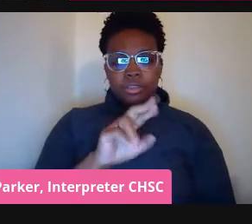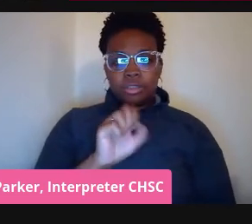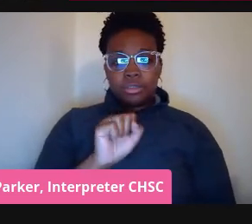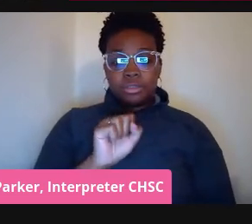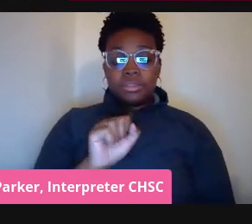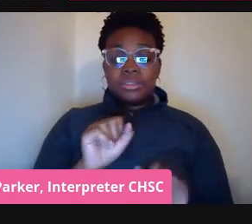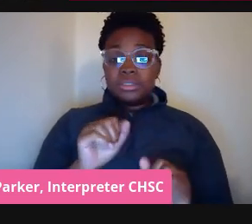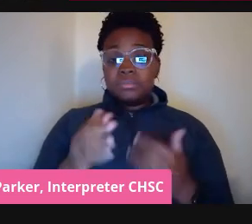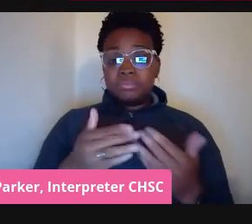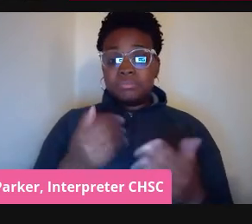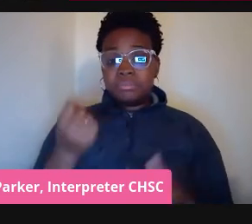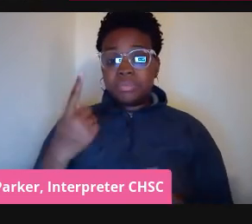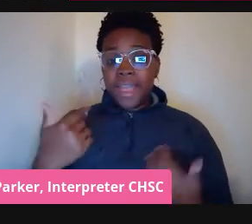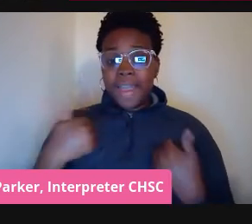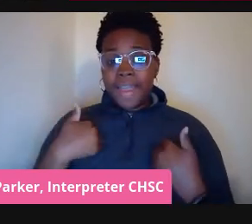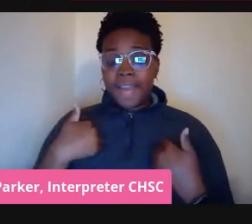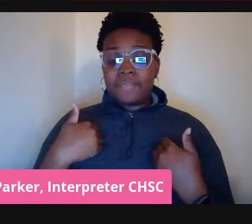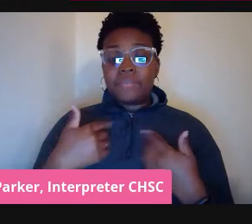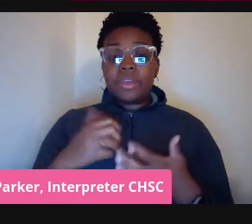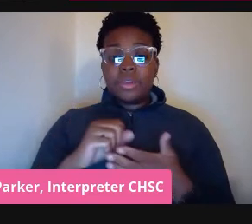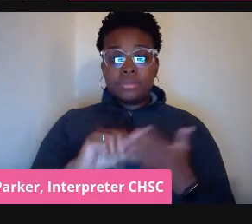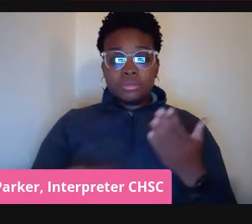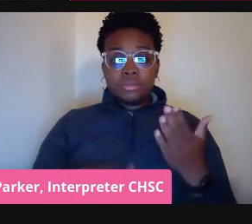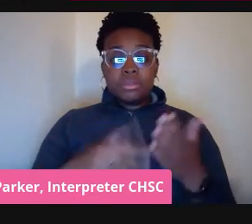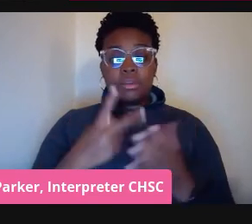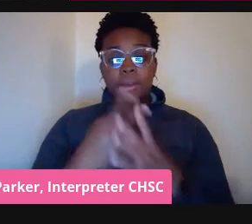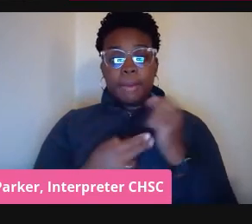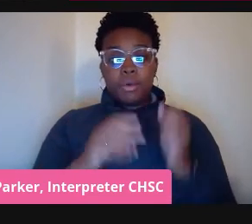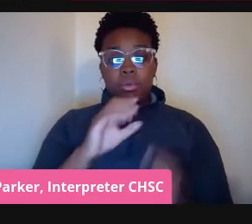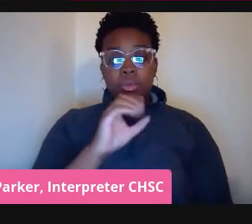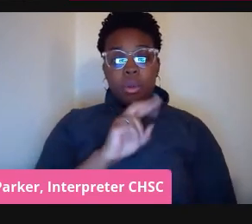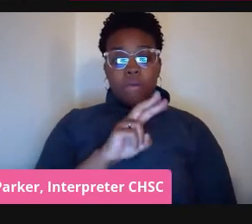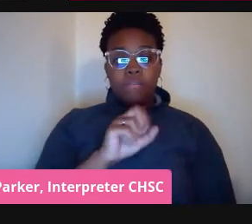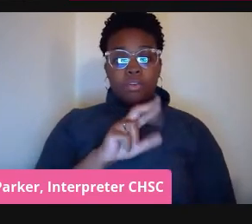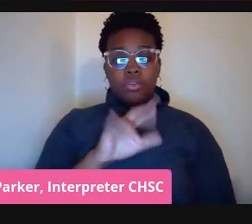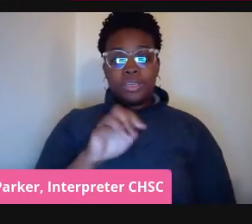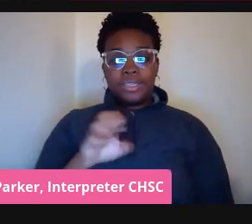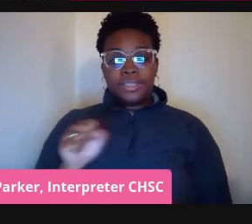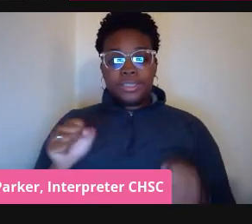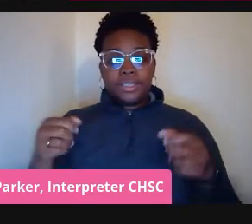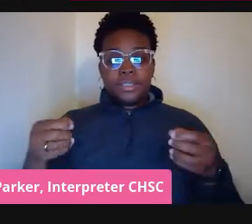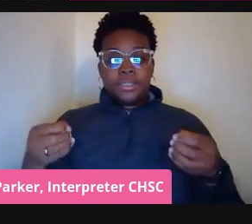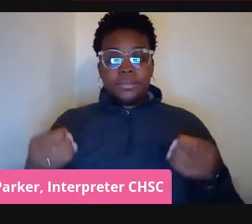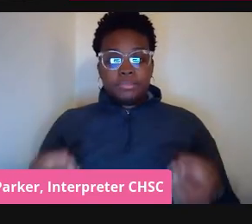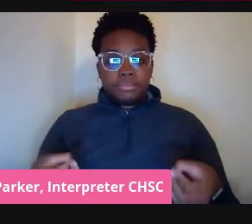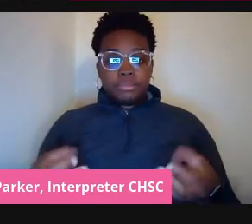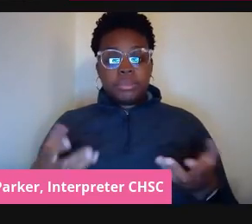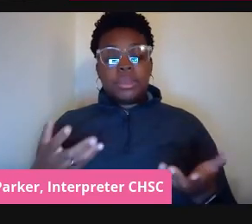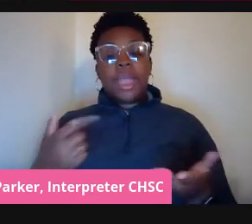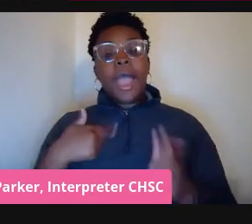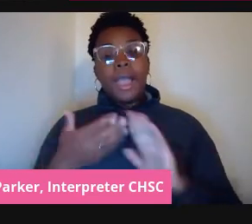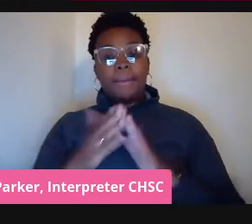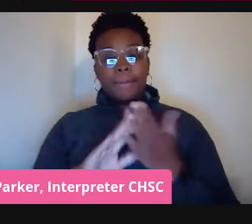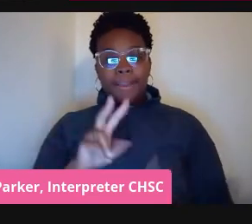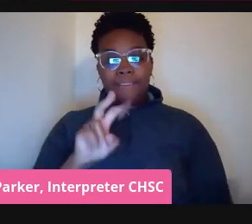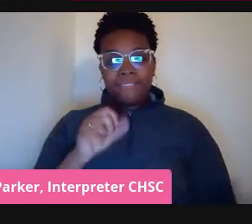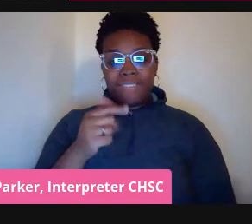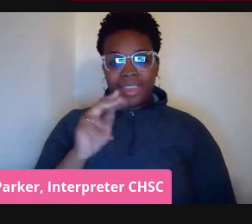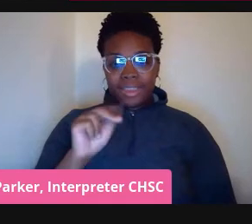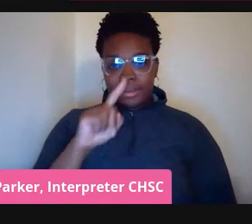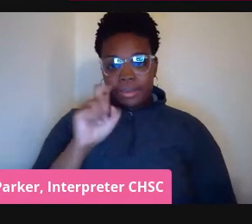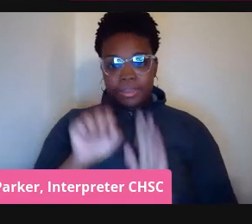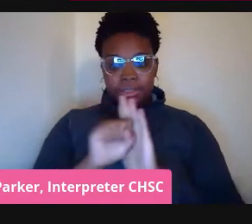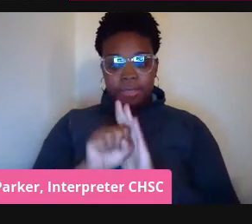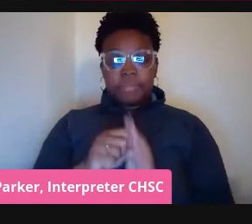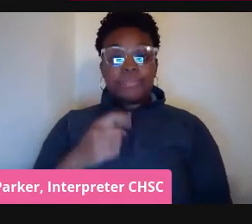endometriosis. It has been removed from both of my ovaries, but I did become vegan because of those symptoms. Red